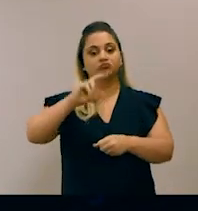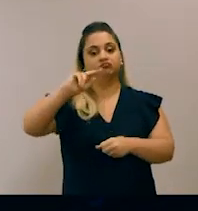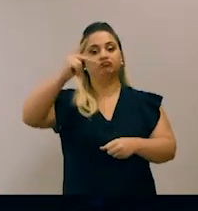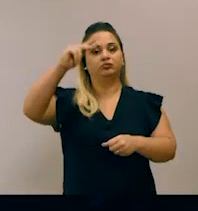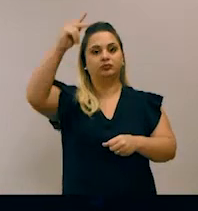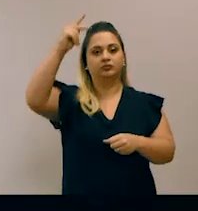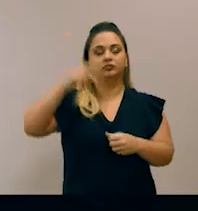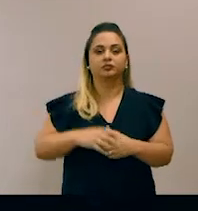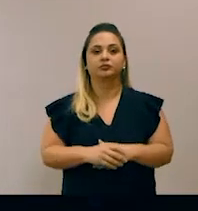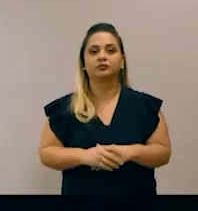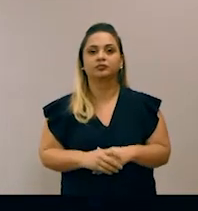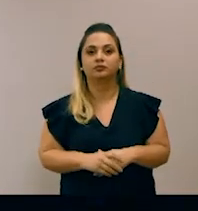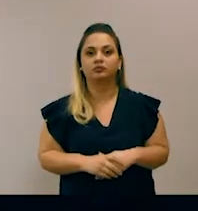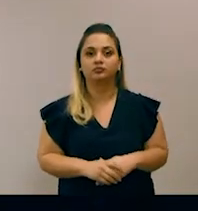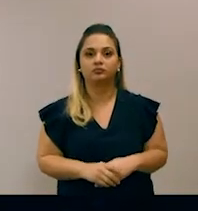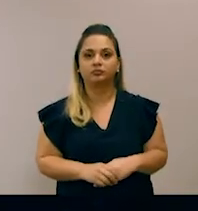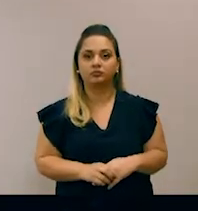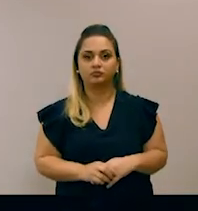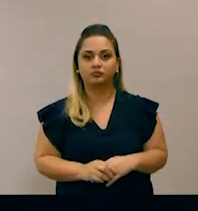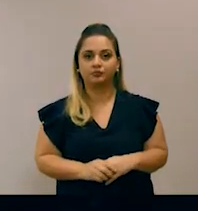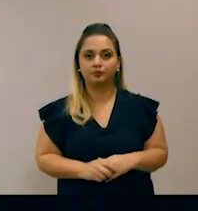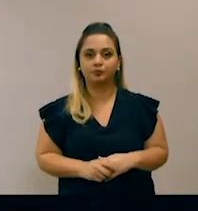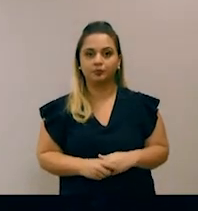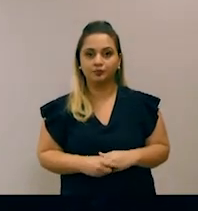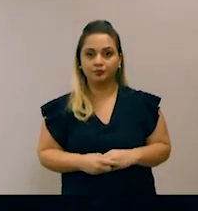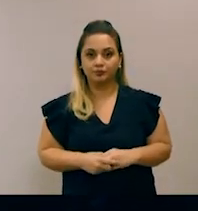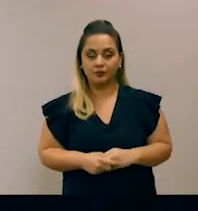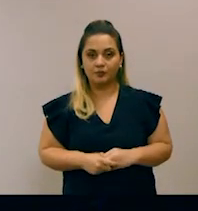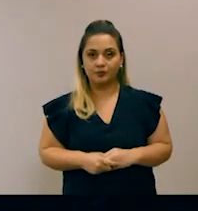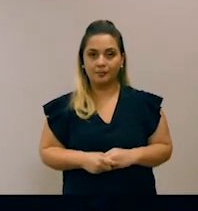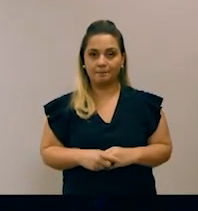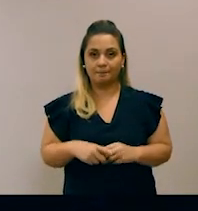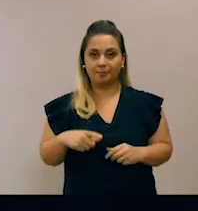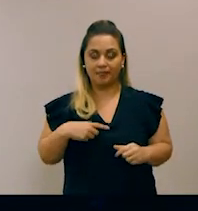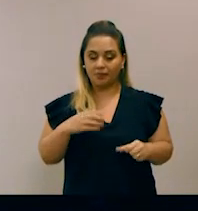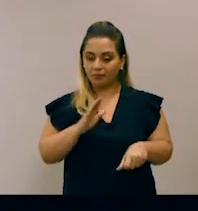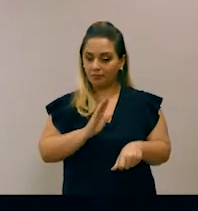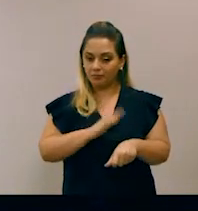was a trend of increase in these